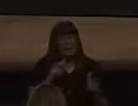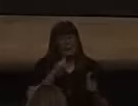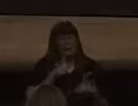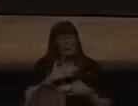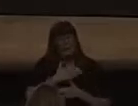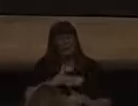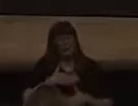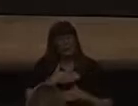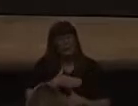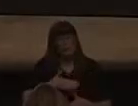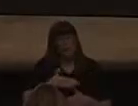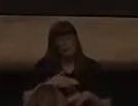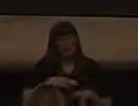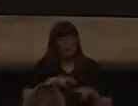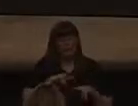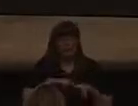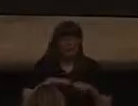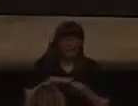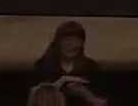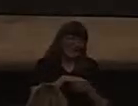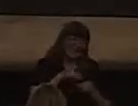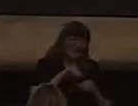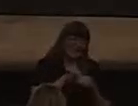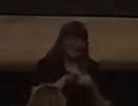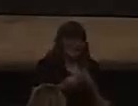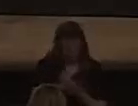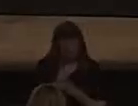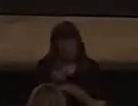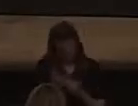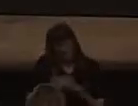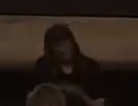appreciate seating areas in botanical gardens.